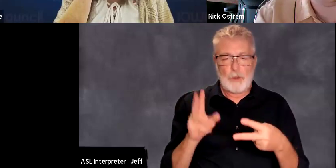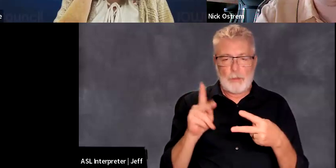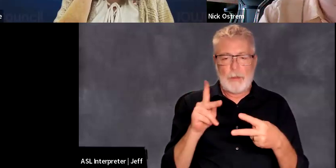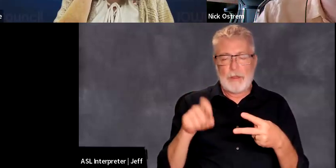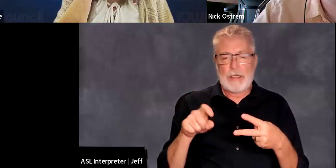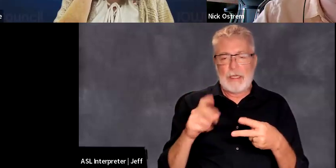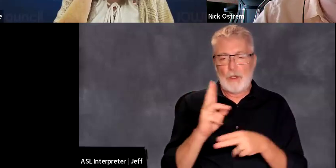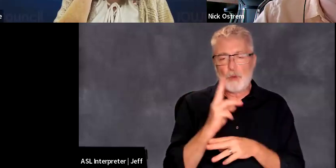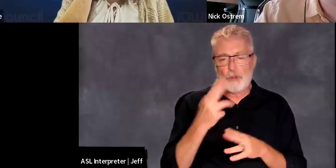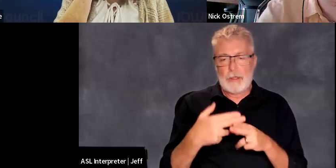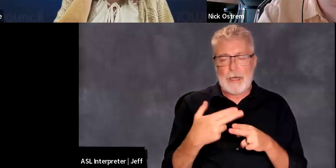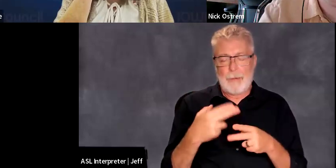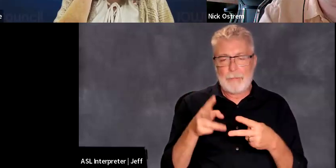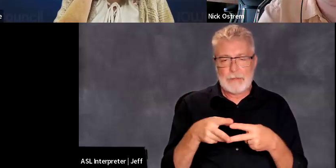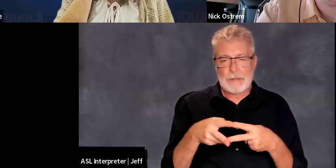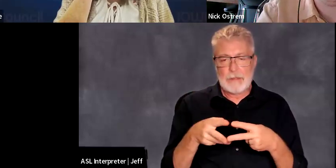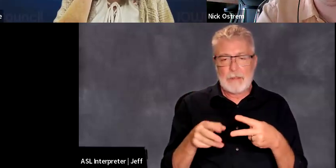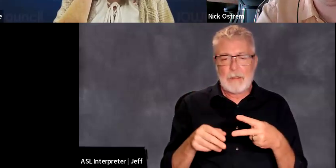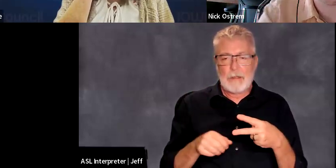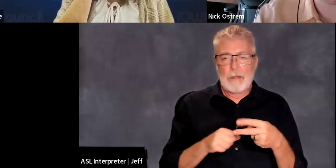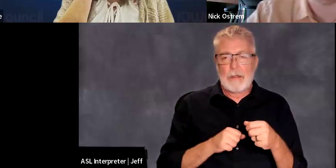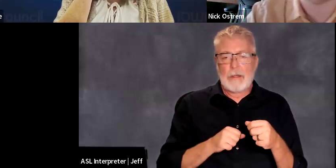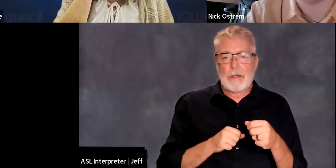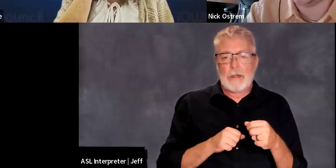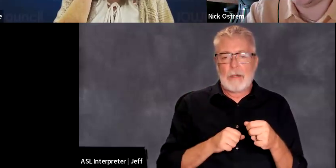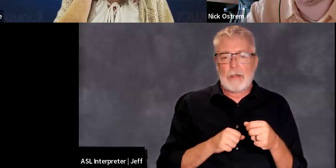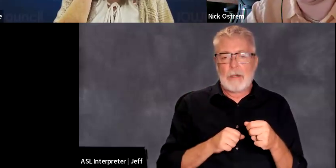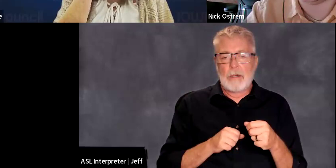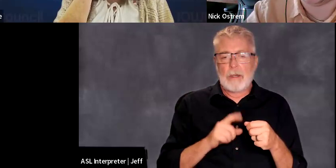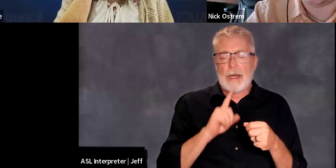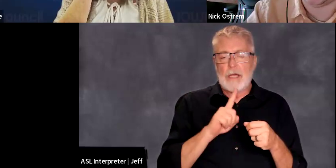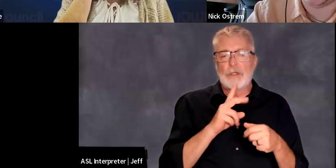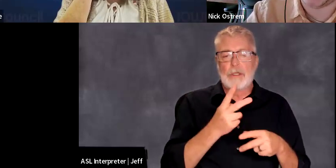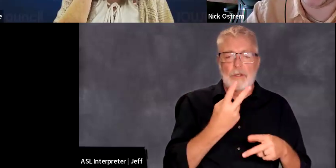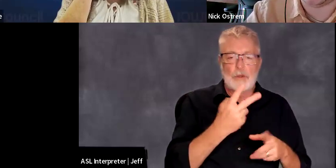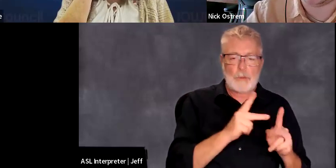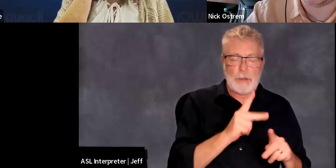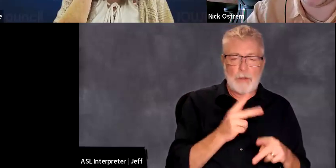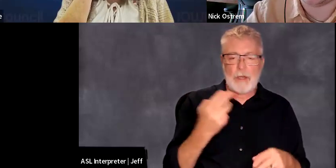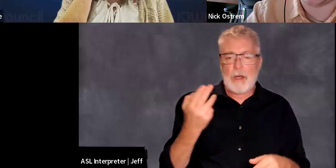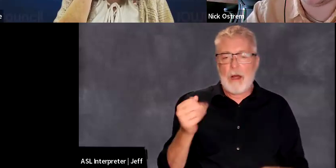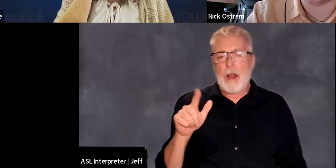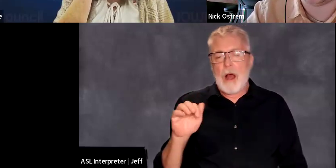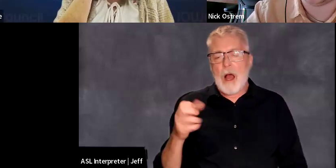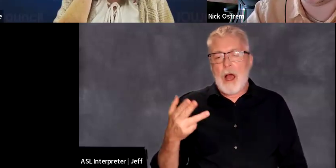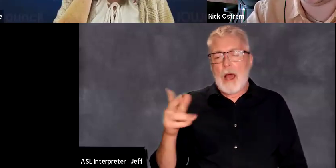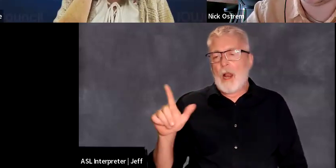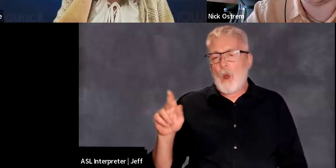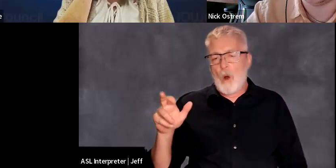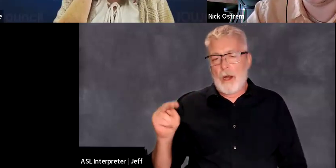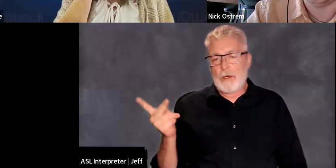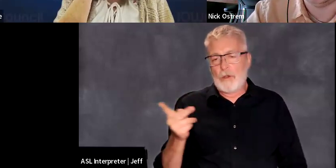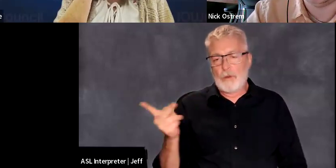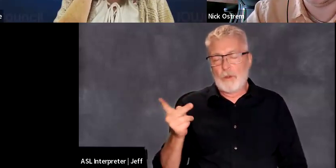are in need of usernames. So, um, actually, no, we've got two people. We got Hala and Lauren. I'm gonna have each of